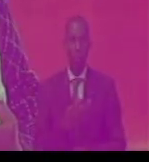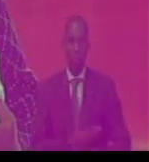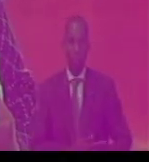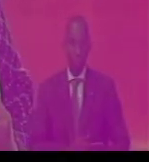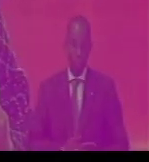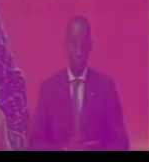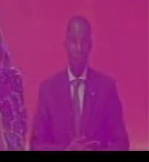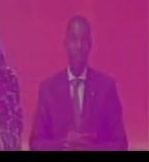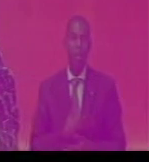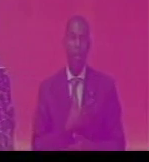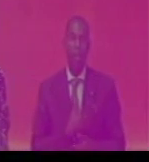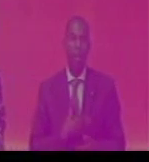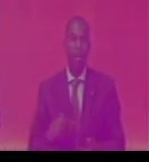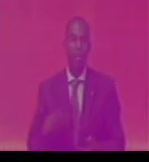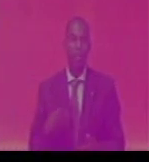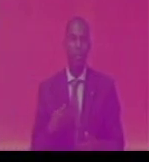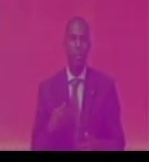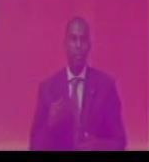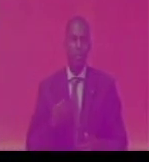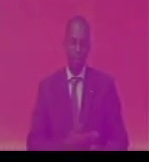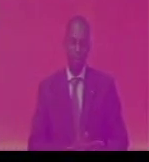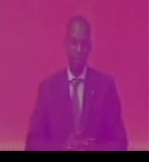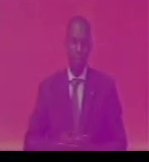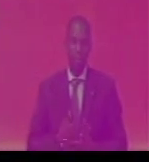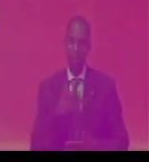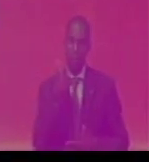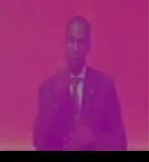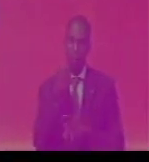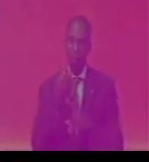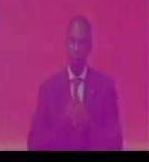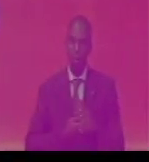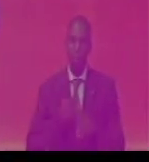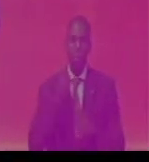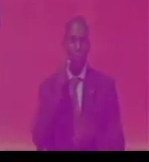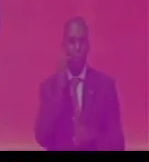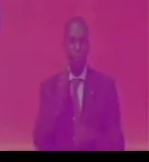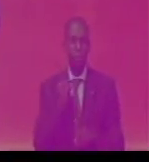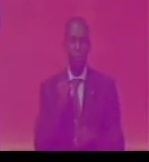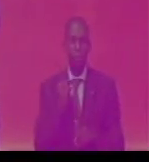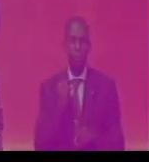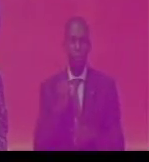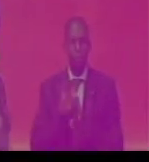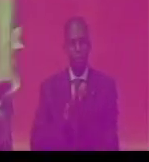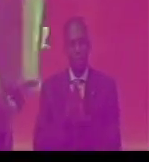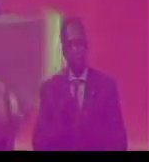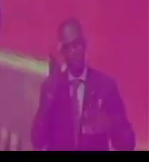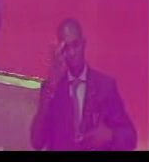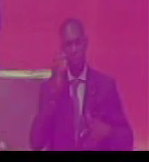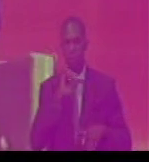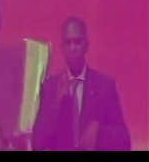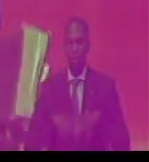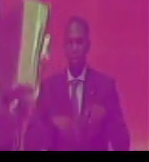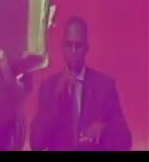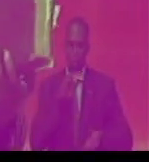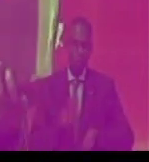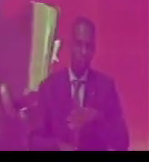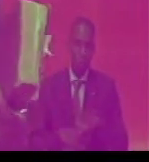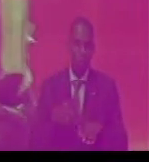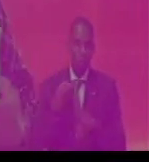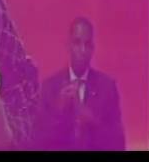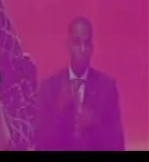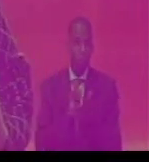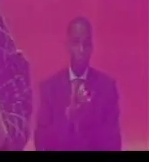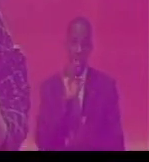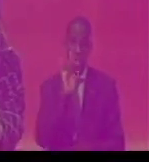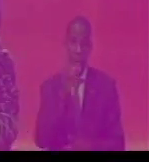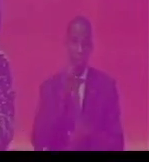2009. I had my second baby, and my second baby was 10 months. And she became sick. She didn't crawl. If you look at her, you will